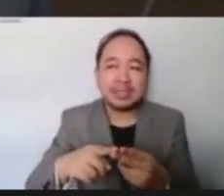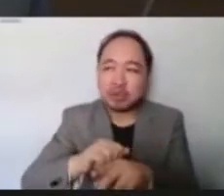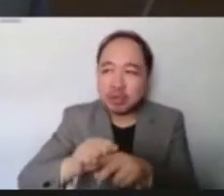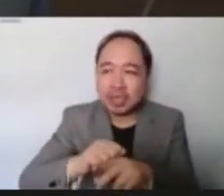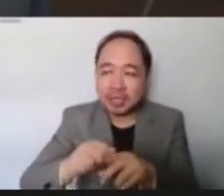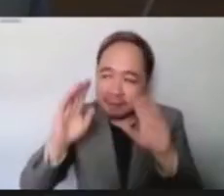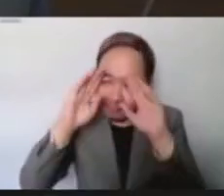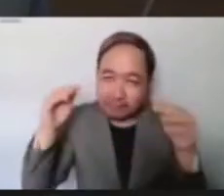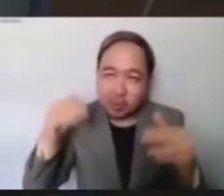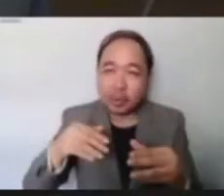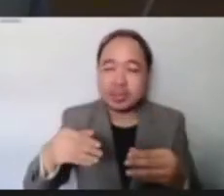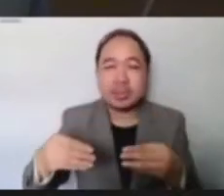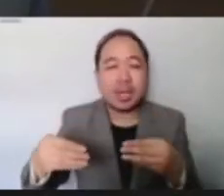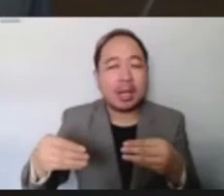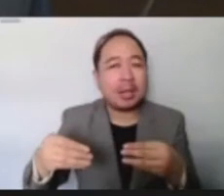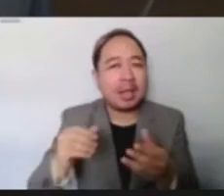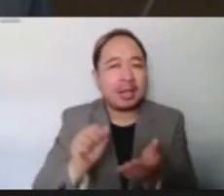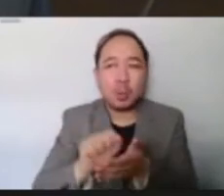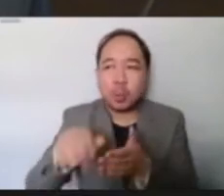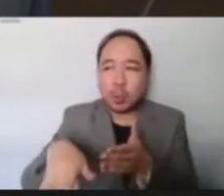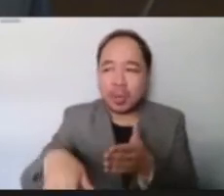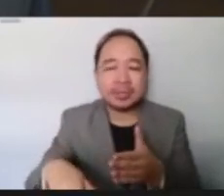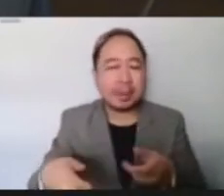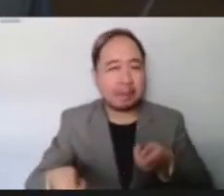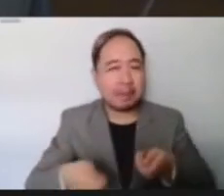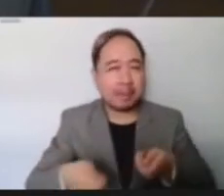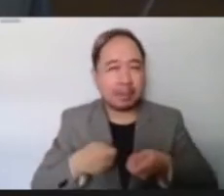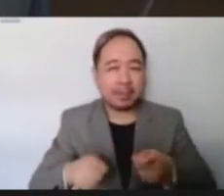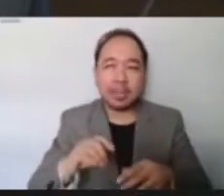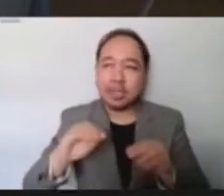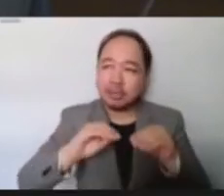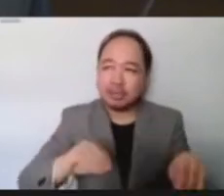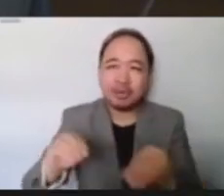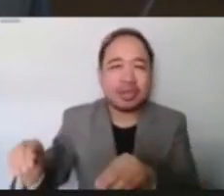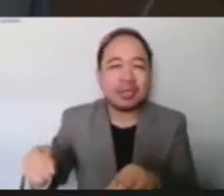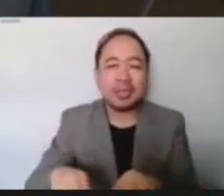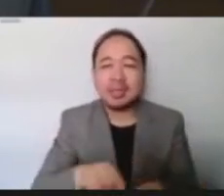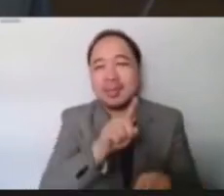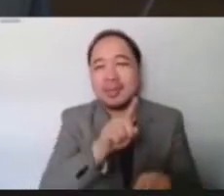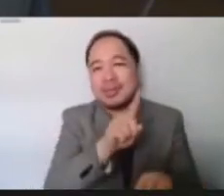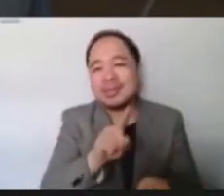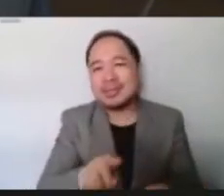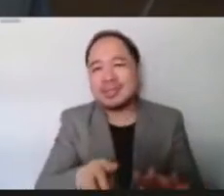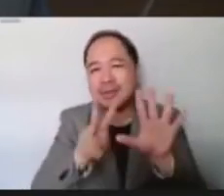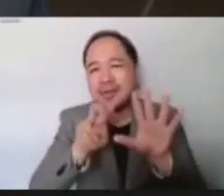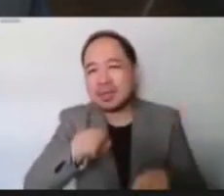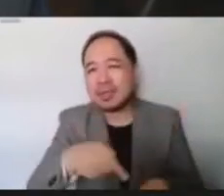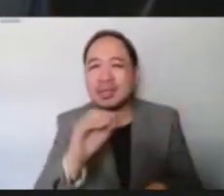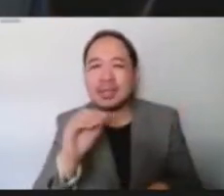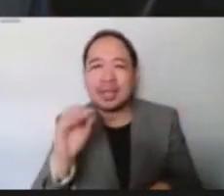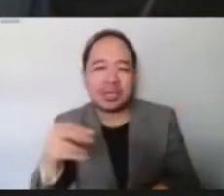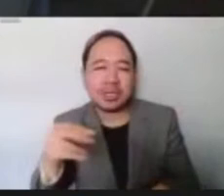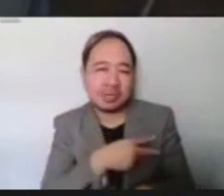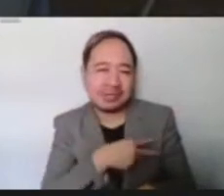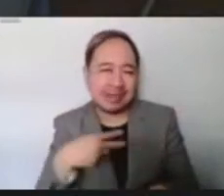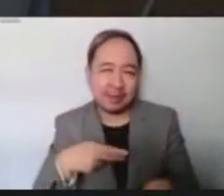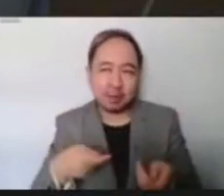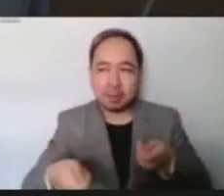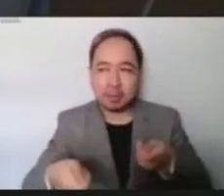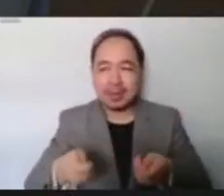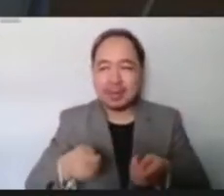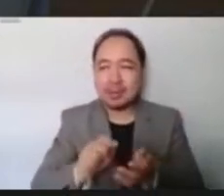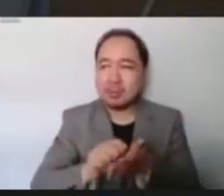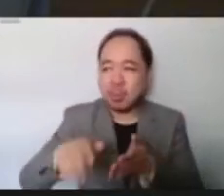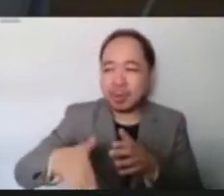this region training more than 17 000 Waste Management Personnel to date Japan will continue to cooperate with various